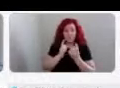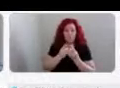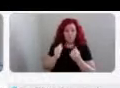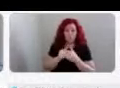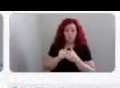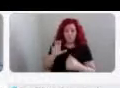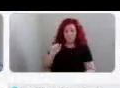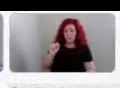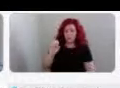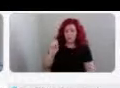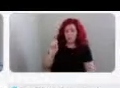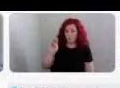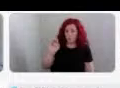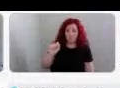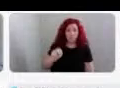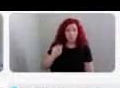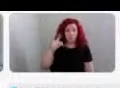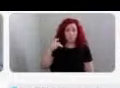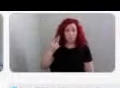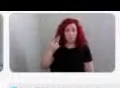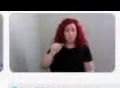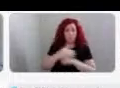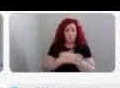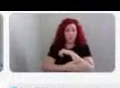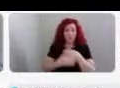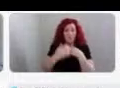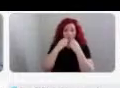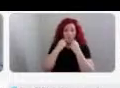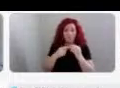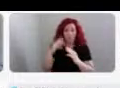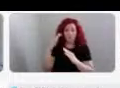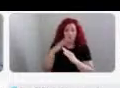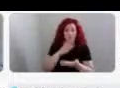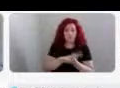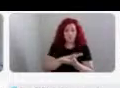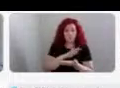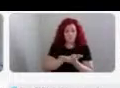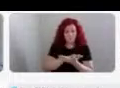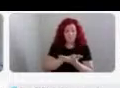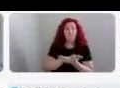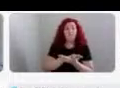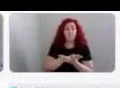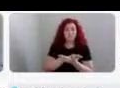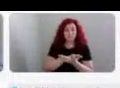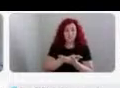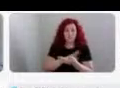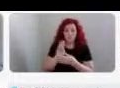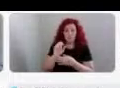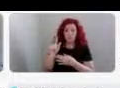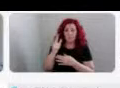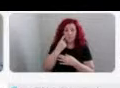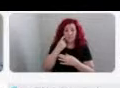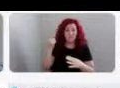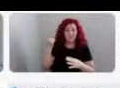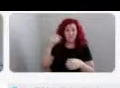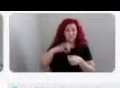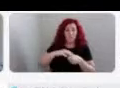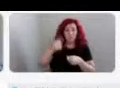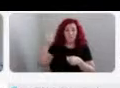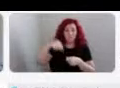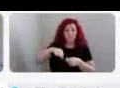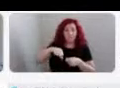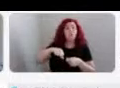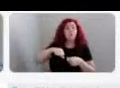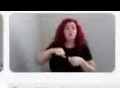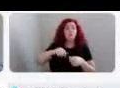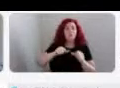northern pima county we care about top-rated schools they'll just voted down a continuation of their maintenance and